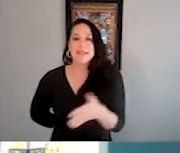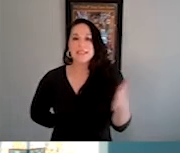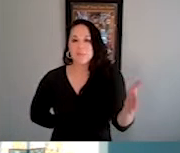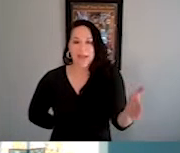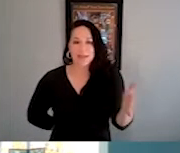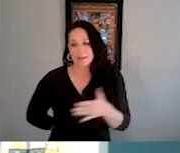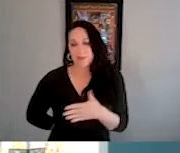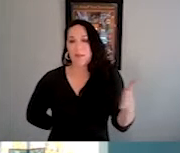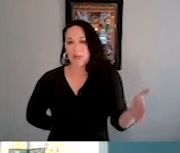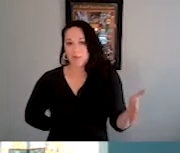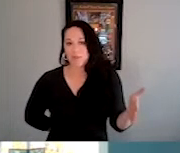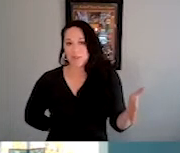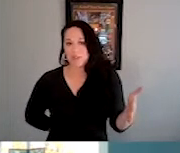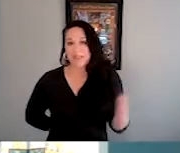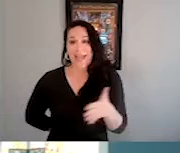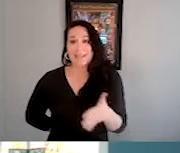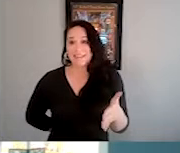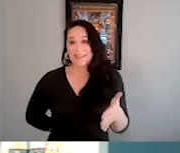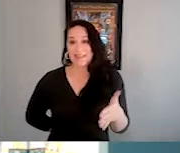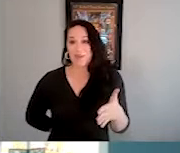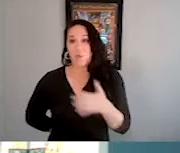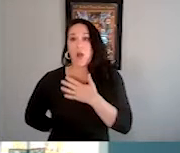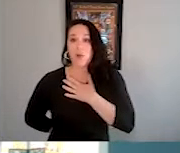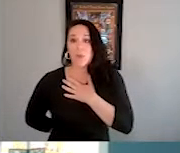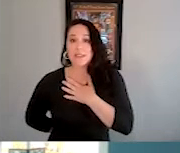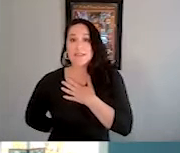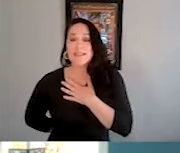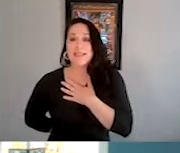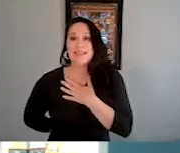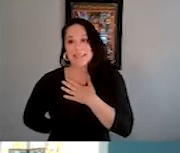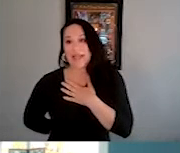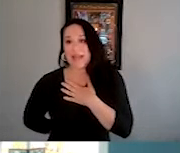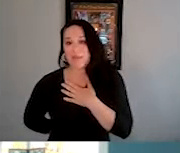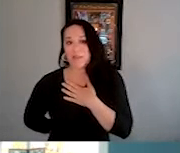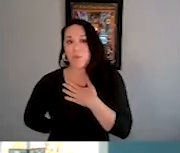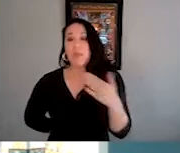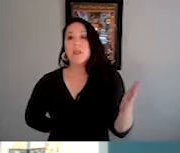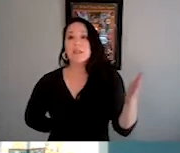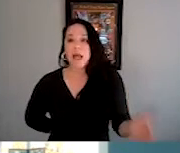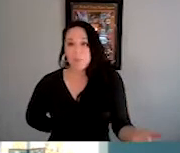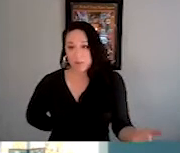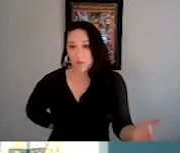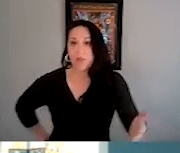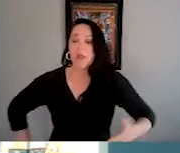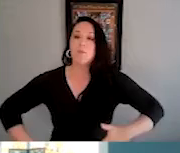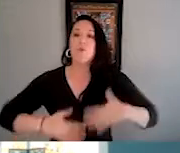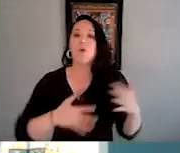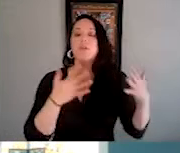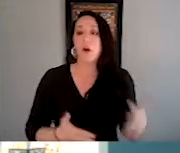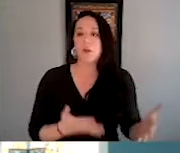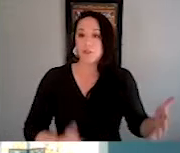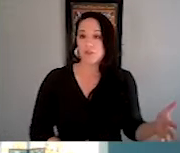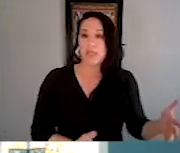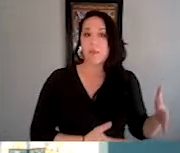And this takes us back to primary prevention. The idea that what our role is to get ahead of this. We want to stop people